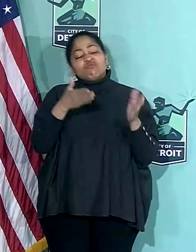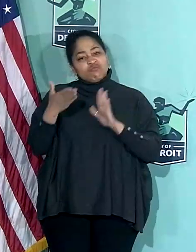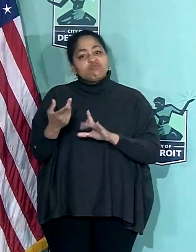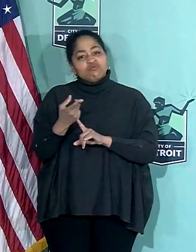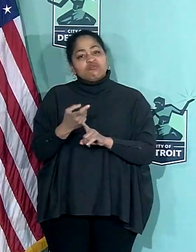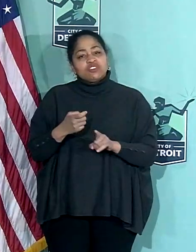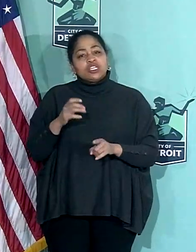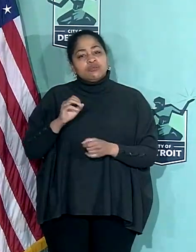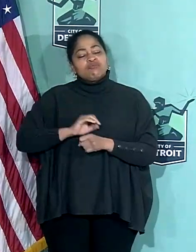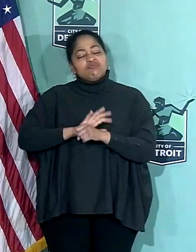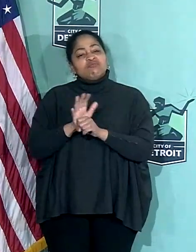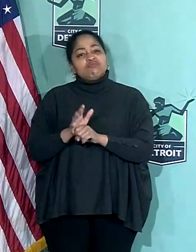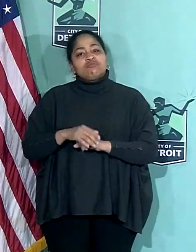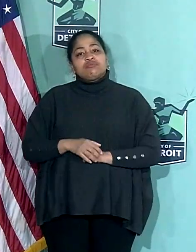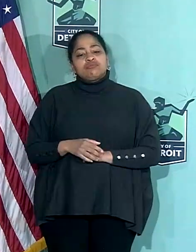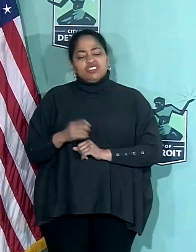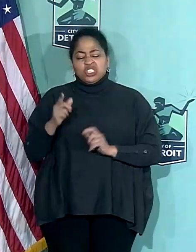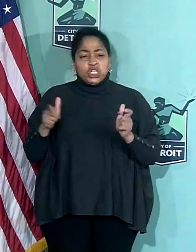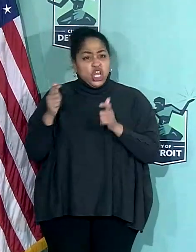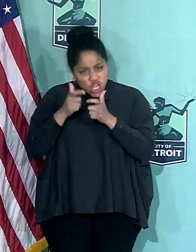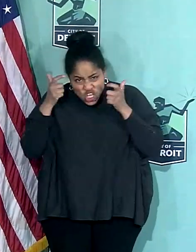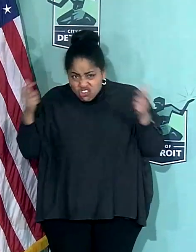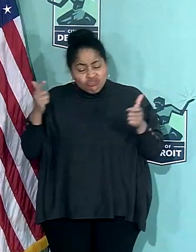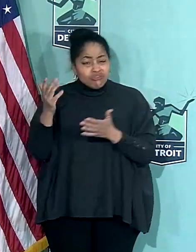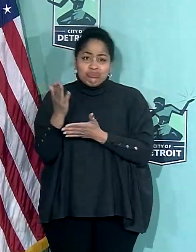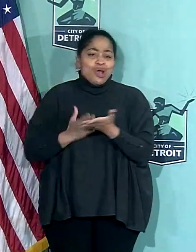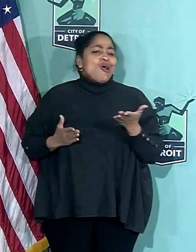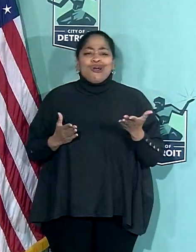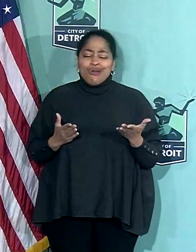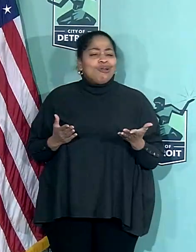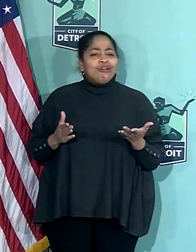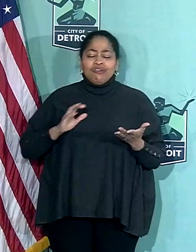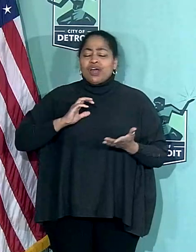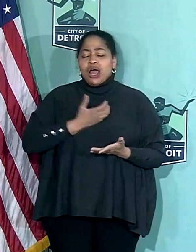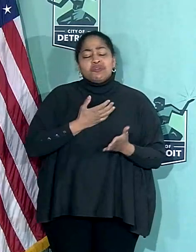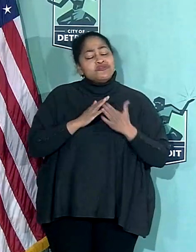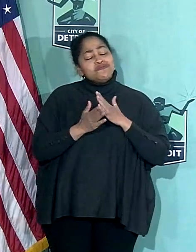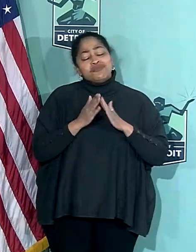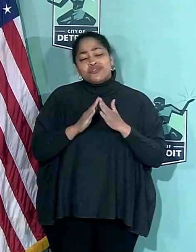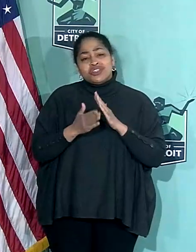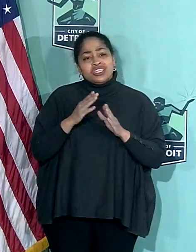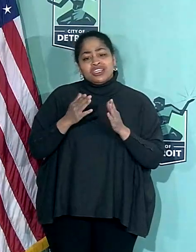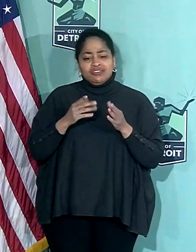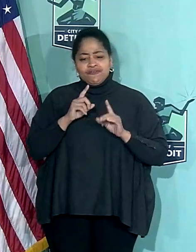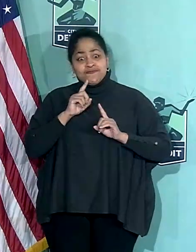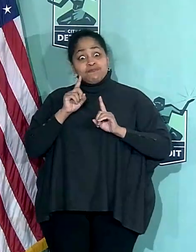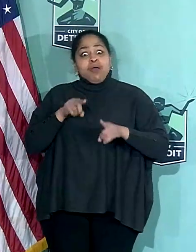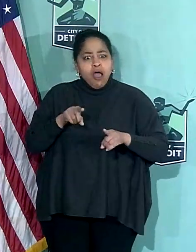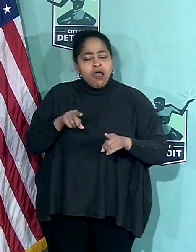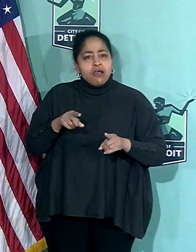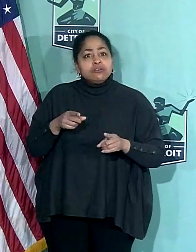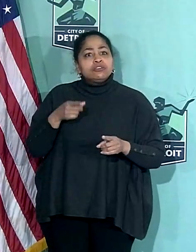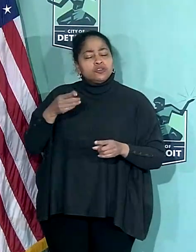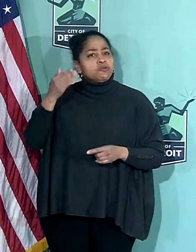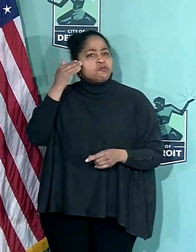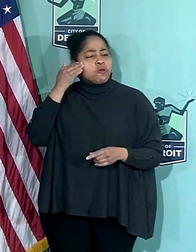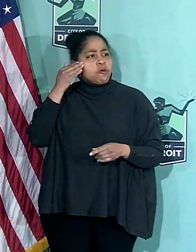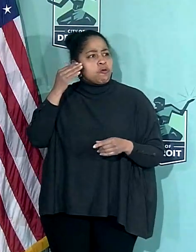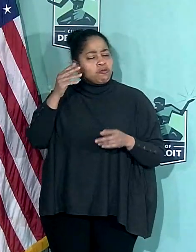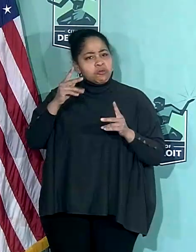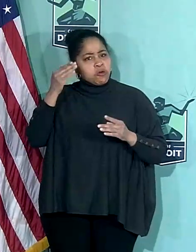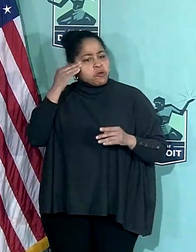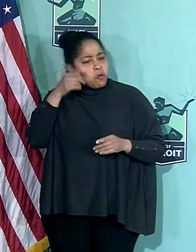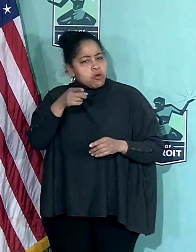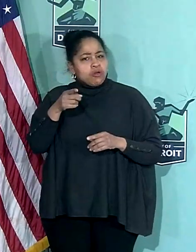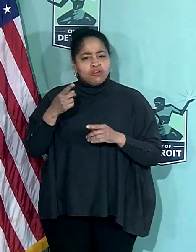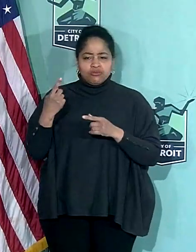COVID-19. She was a huge part of our community's response. She was known to those around her as a